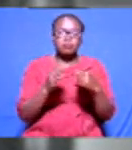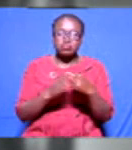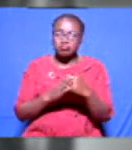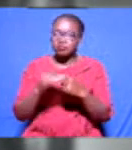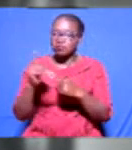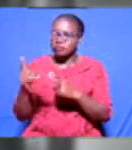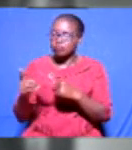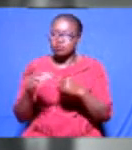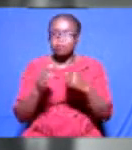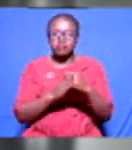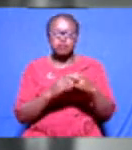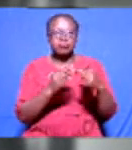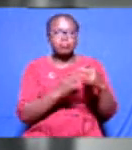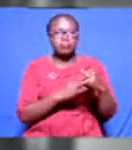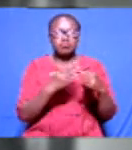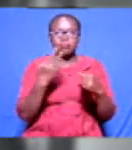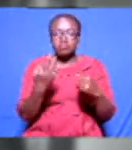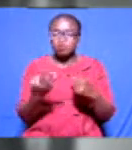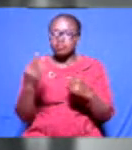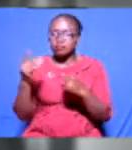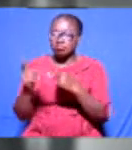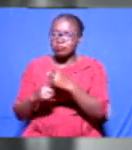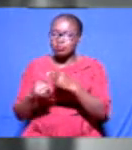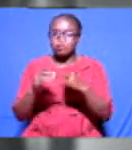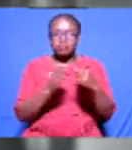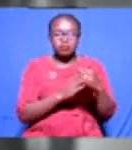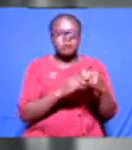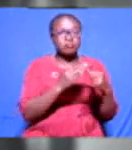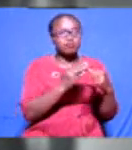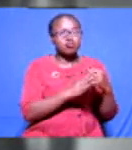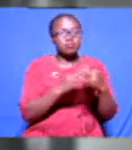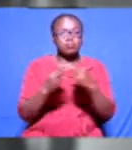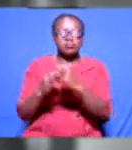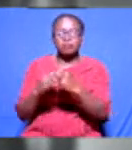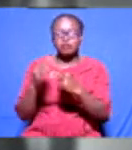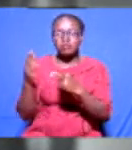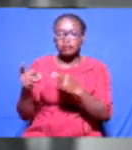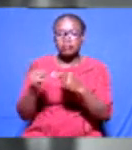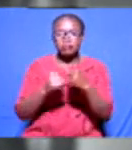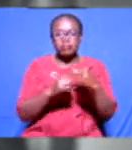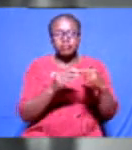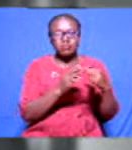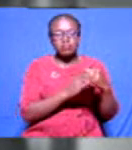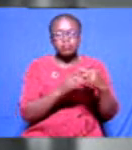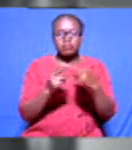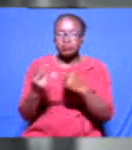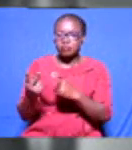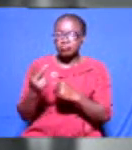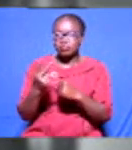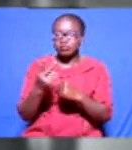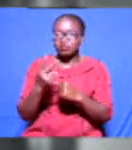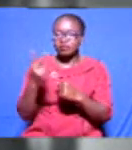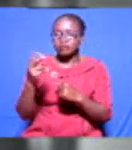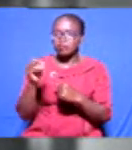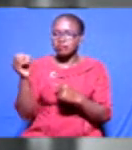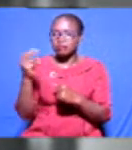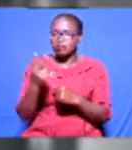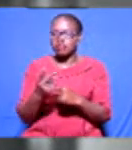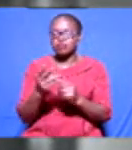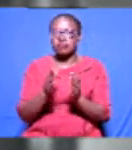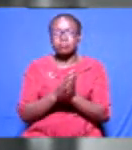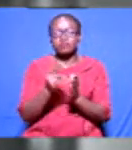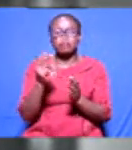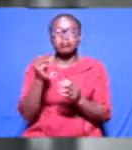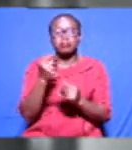1983, 1988, 1992, 1997, 2002 and